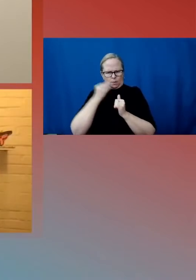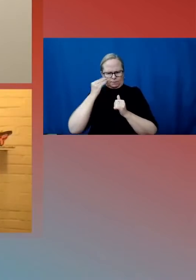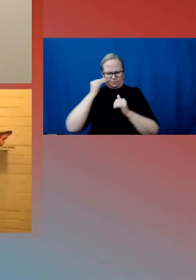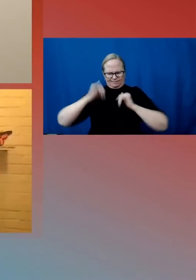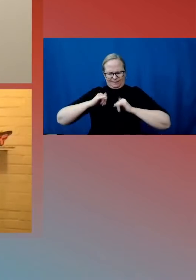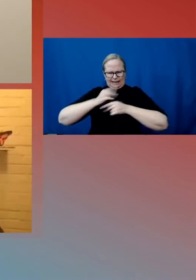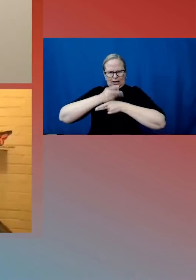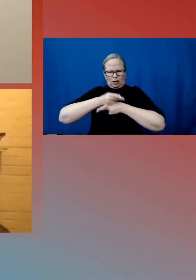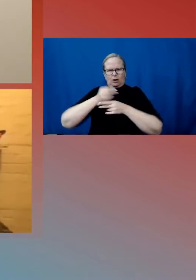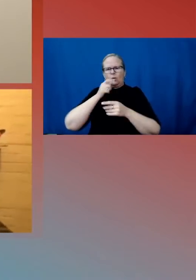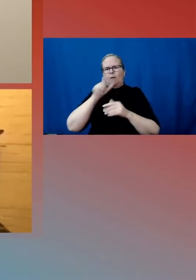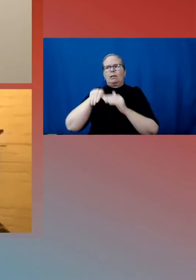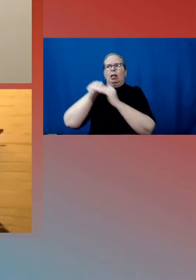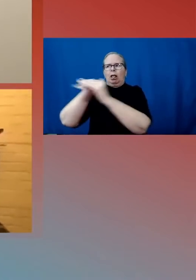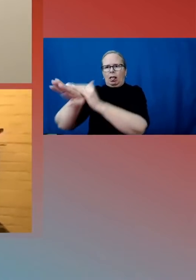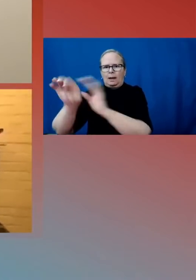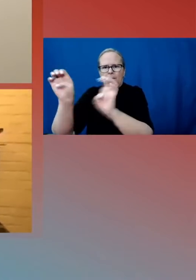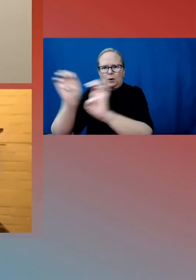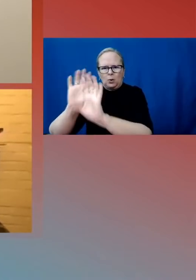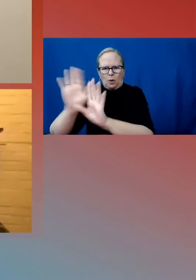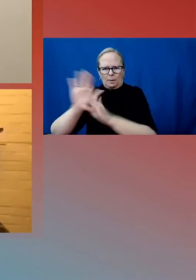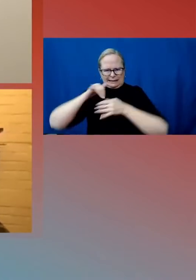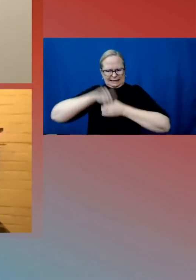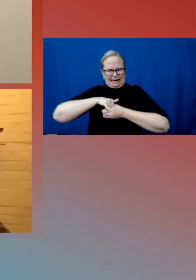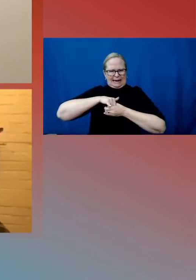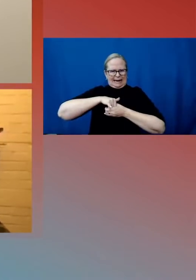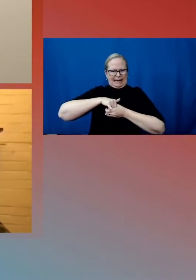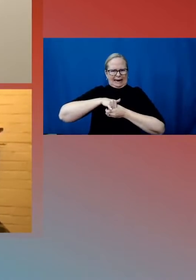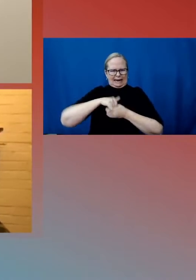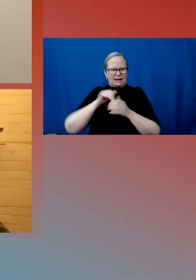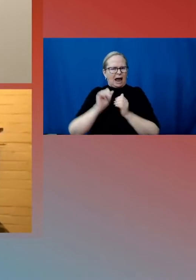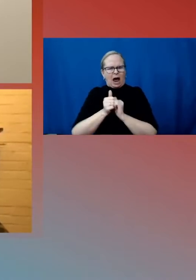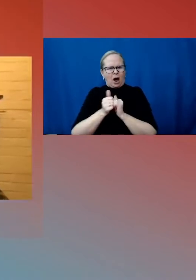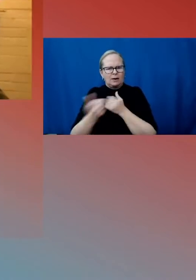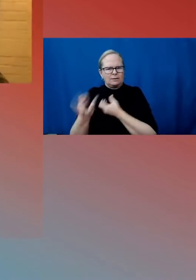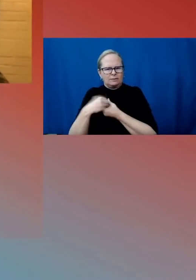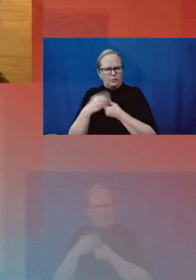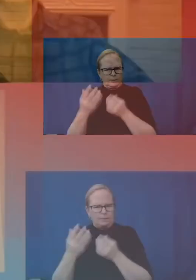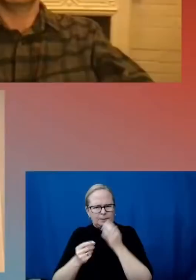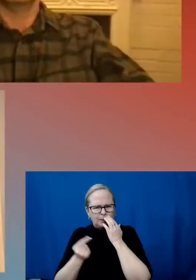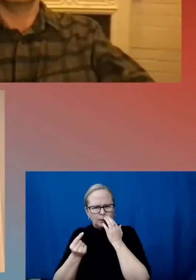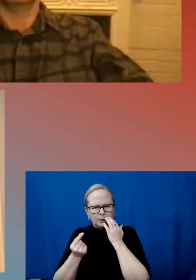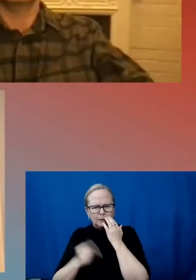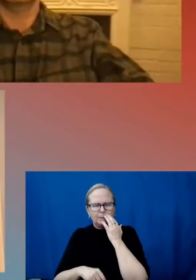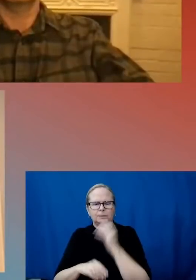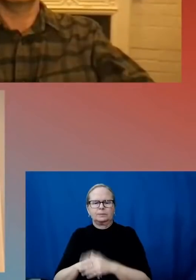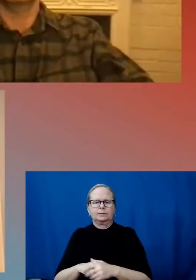at-home care kits as we continue to move through this highly transmissible way.